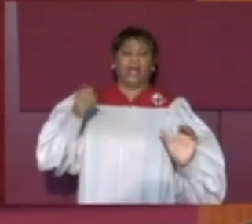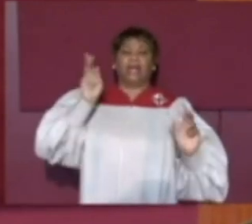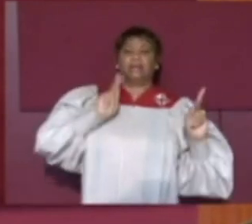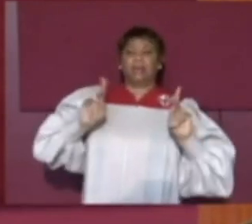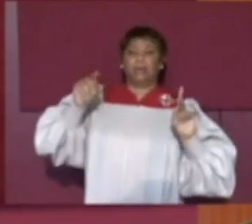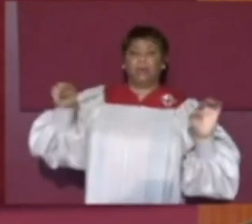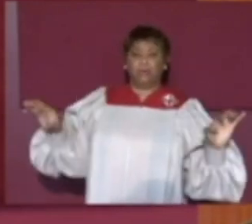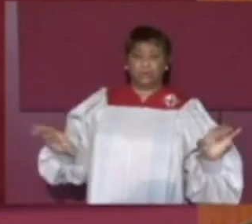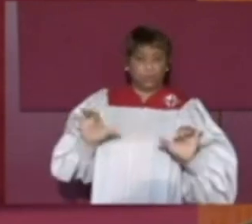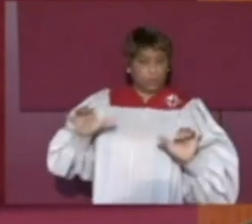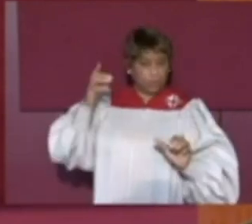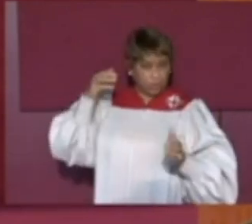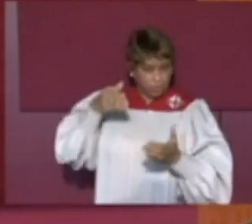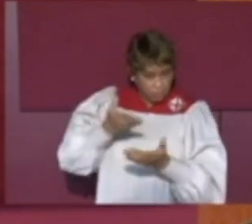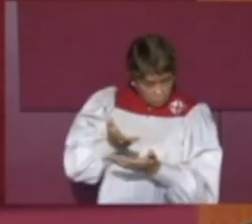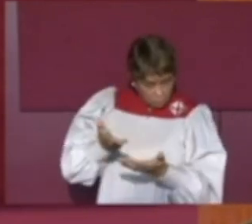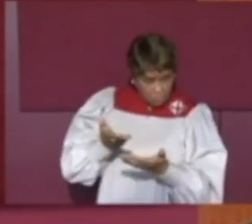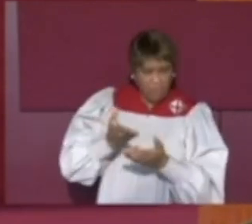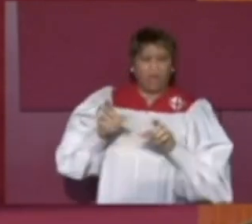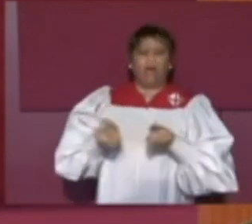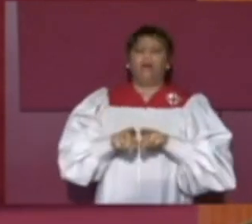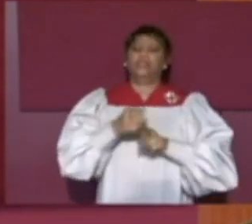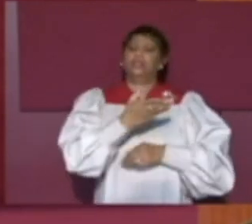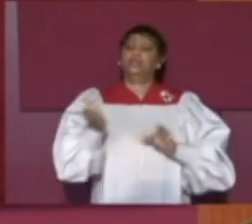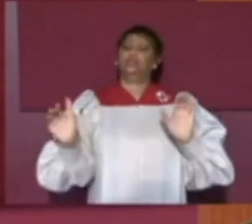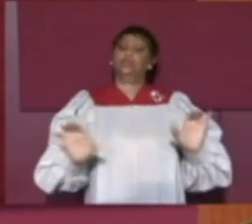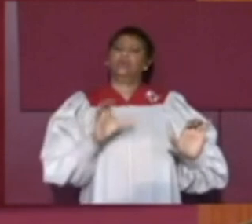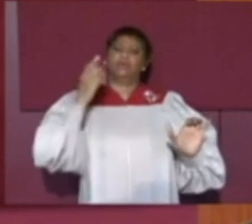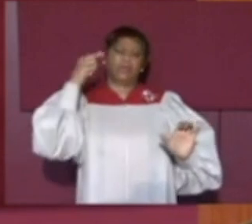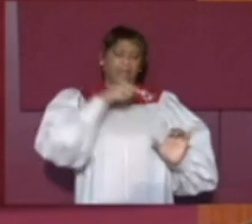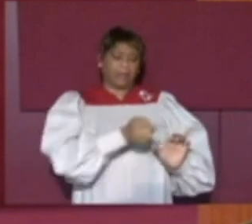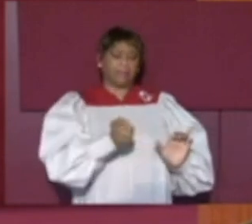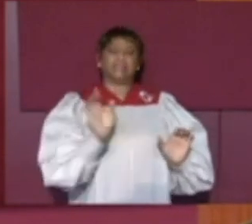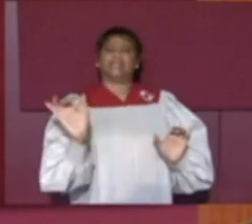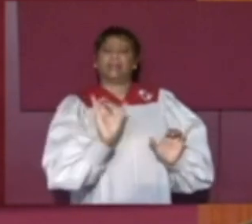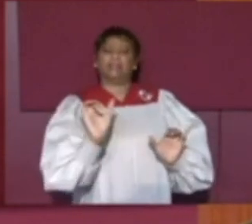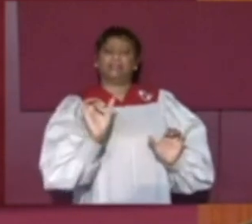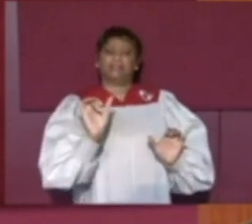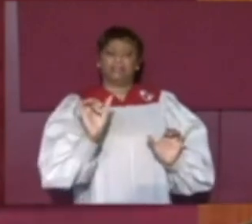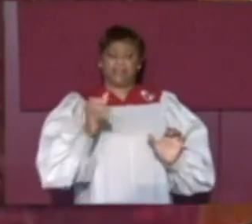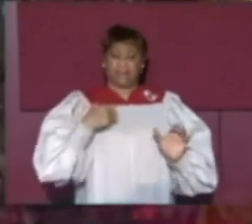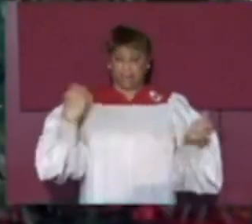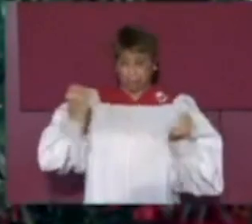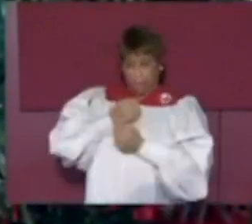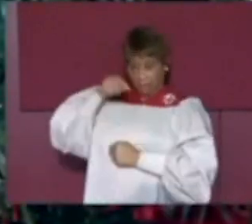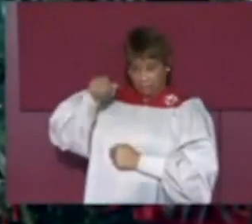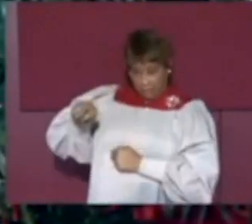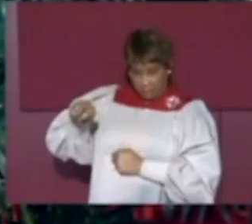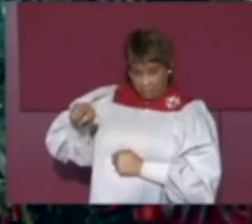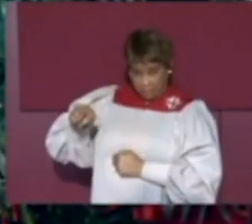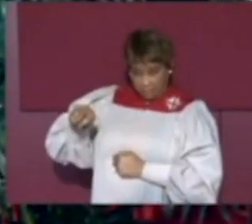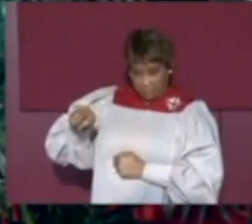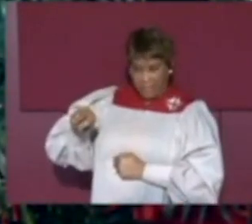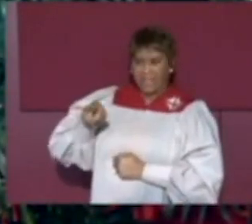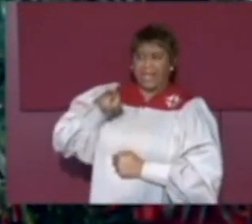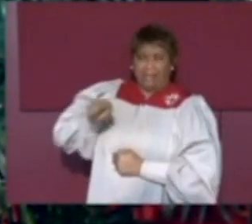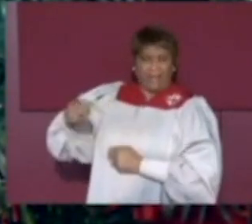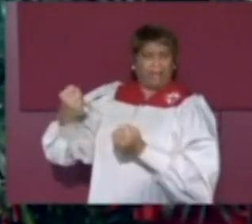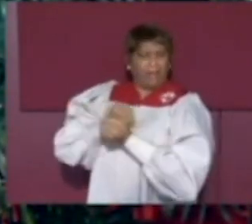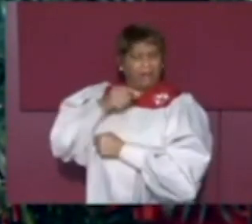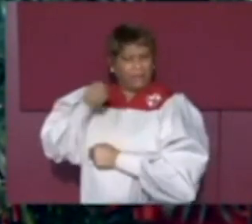would do should do to you, do ye also to them likewise. For if you love them which love